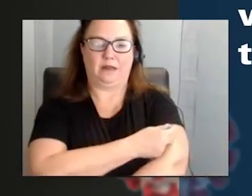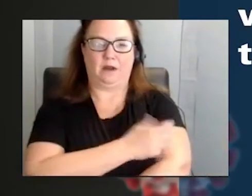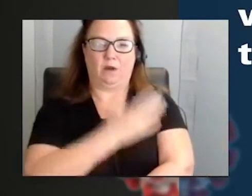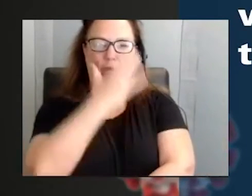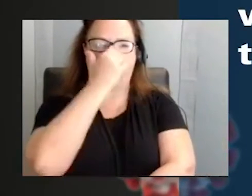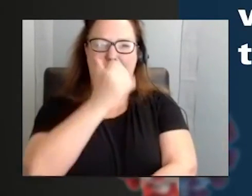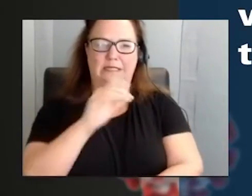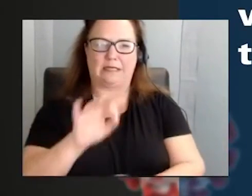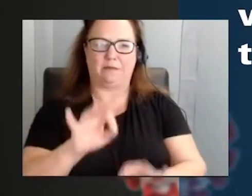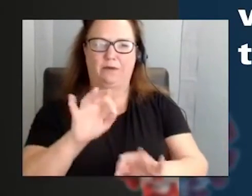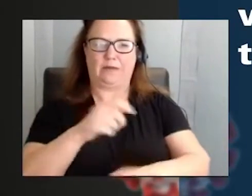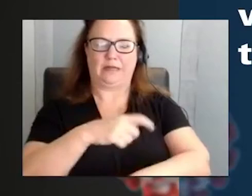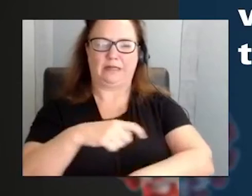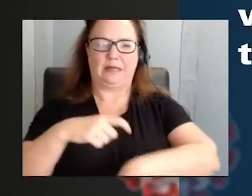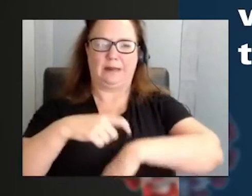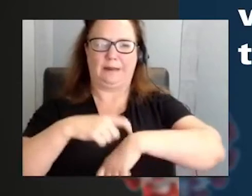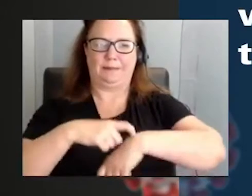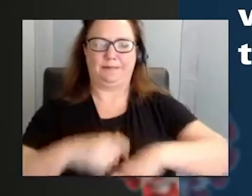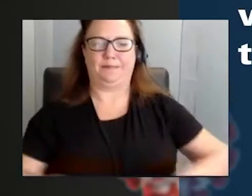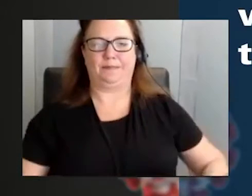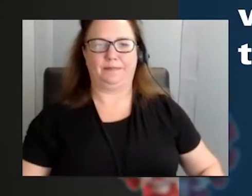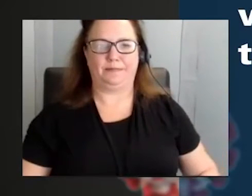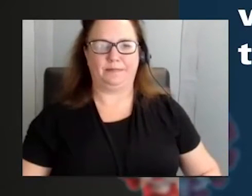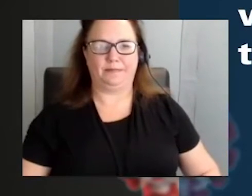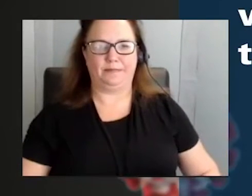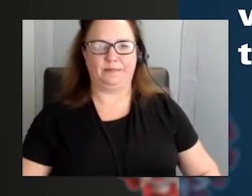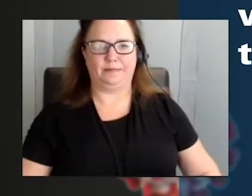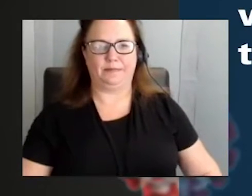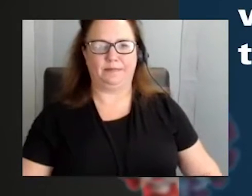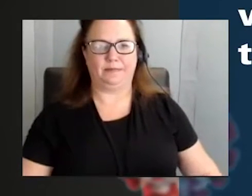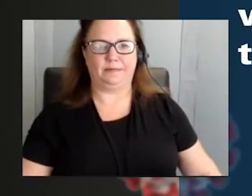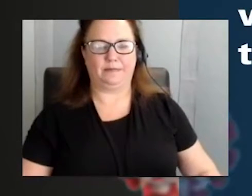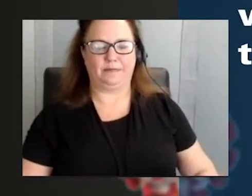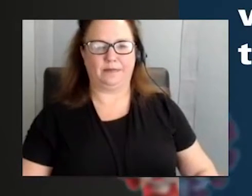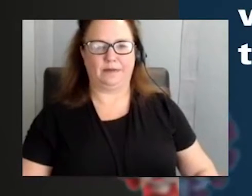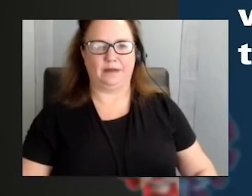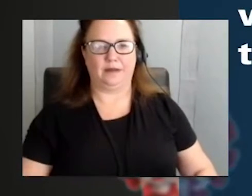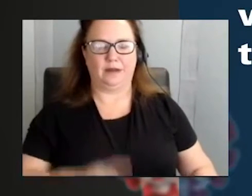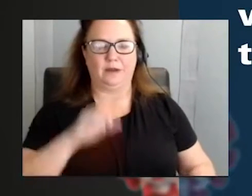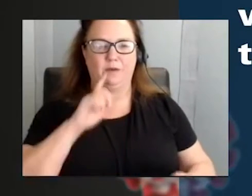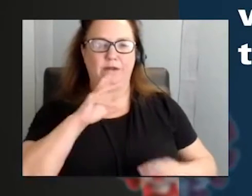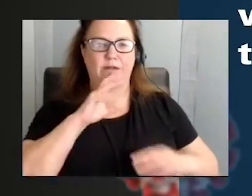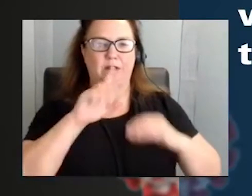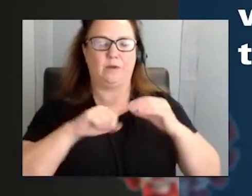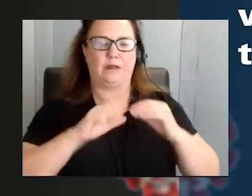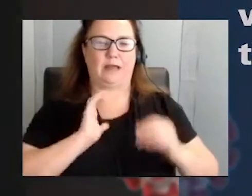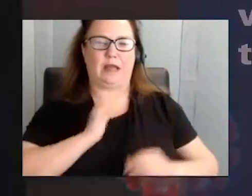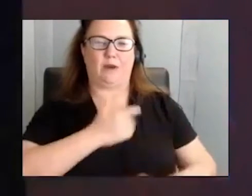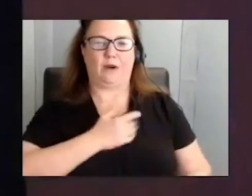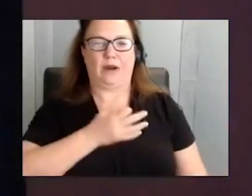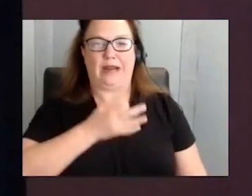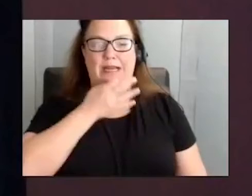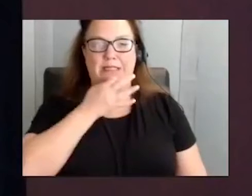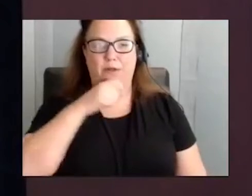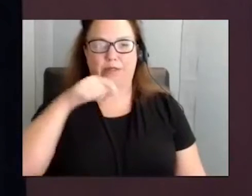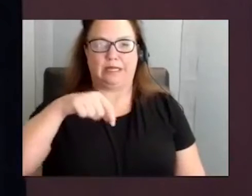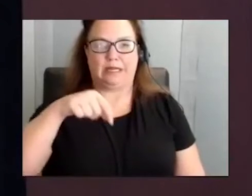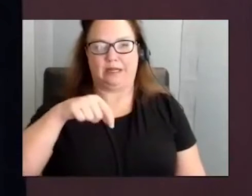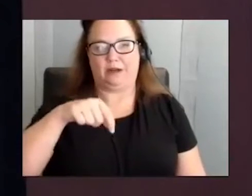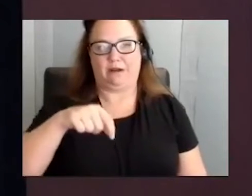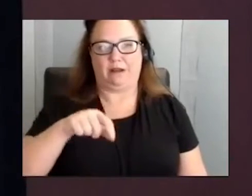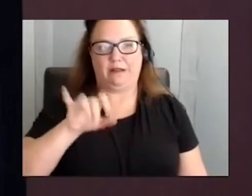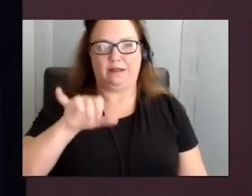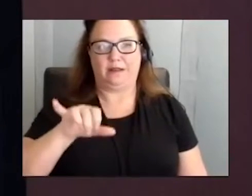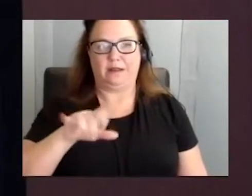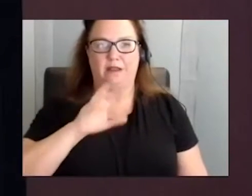time? Yeah, you gave us a heads up with this one, so we were able to consult with some of our experts here. And I think the response